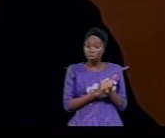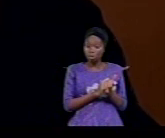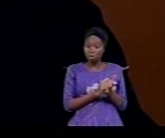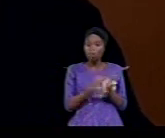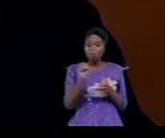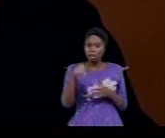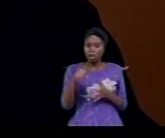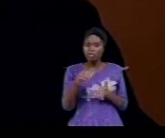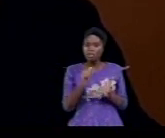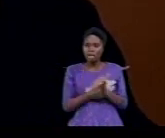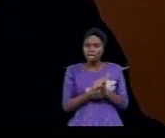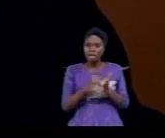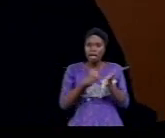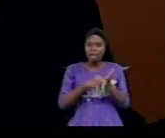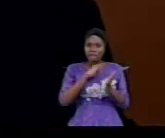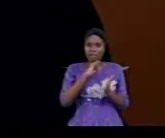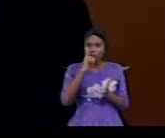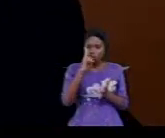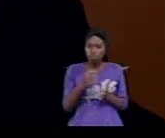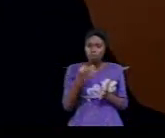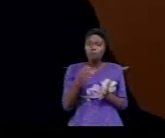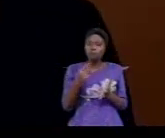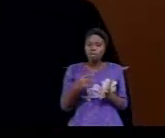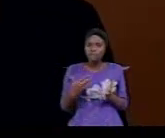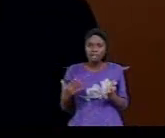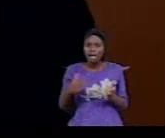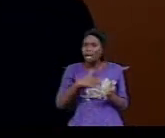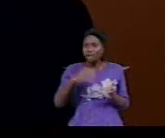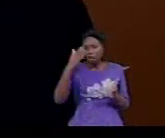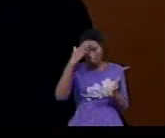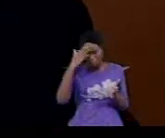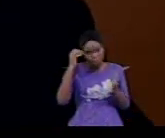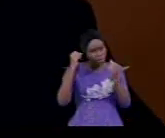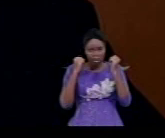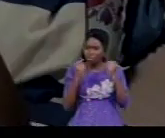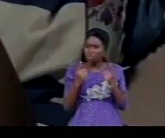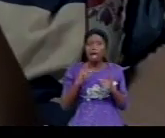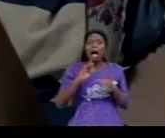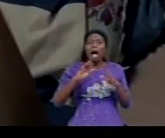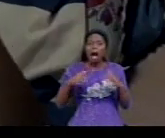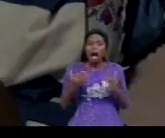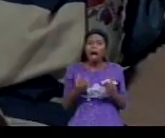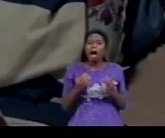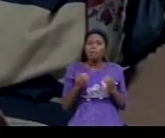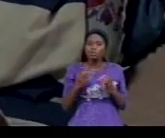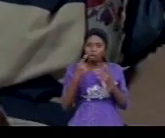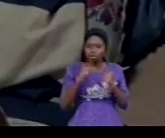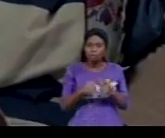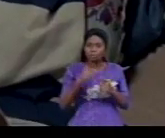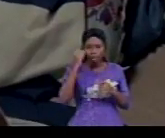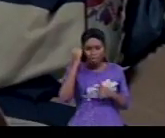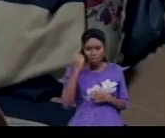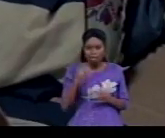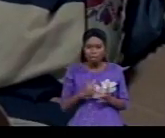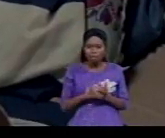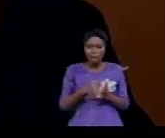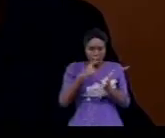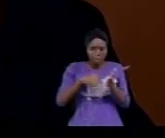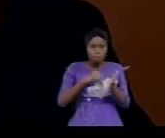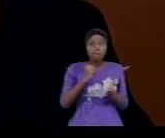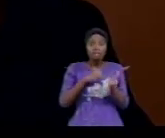It's long overdue, and I don't really understand what you're trying to tell me about it. What is it that you don't understand?